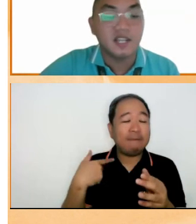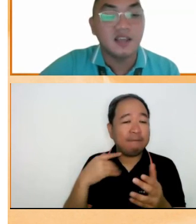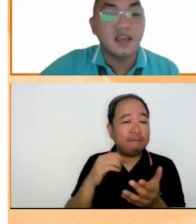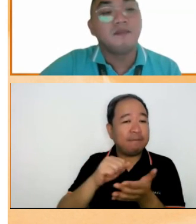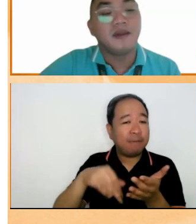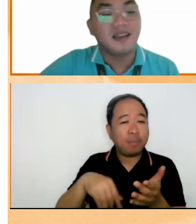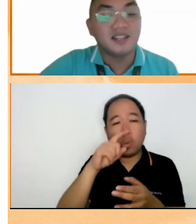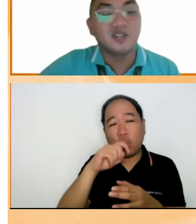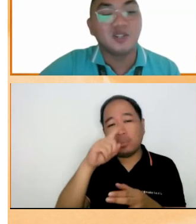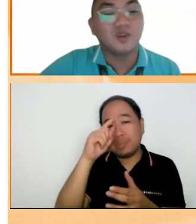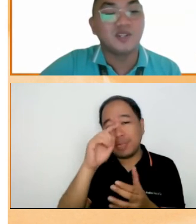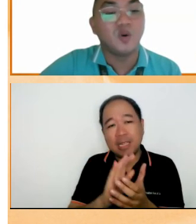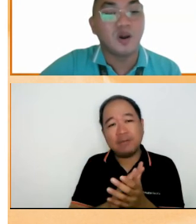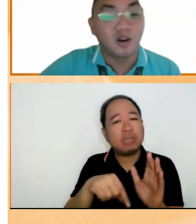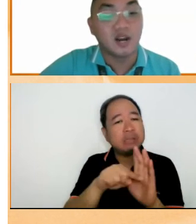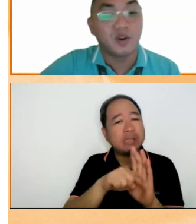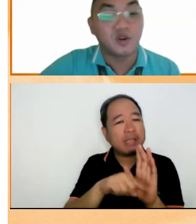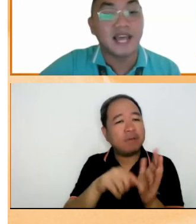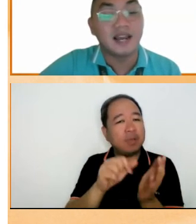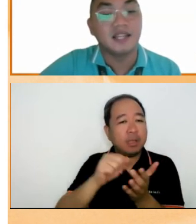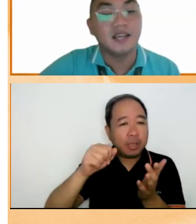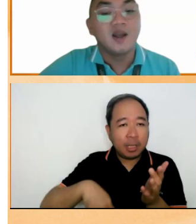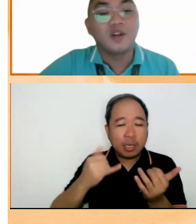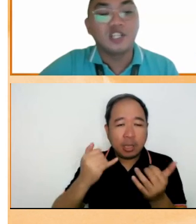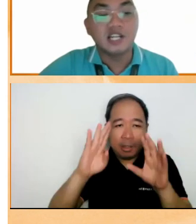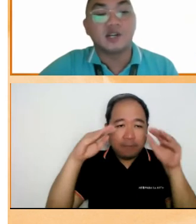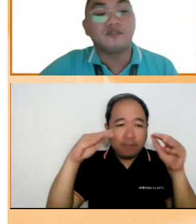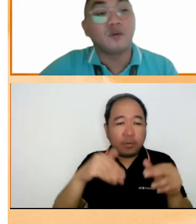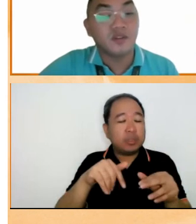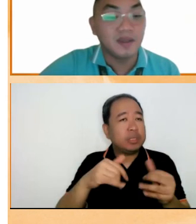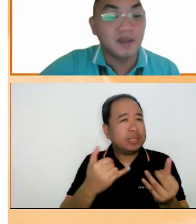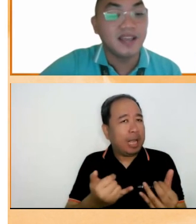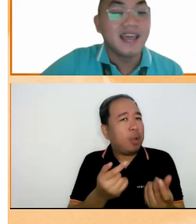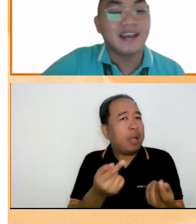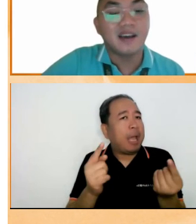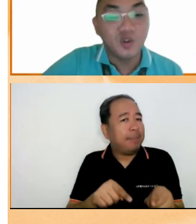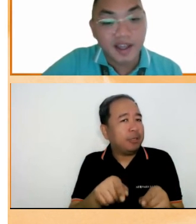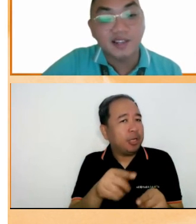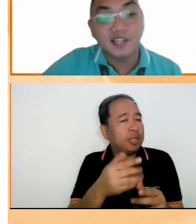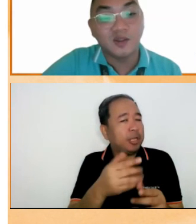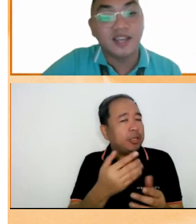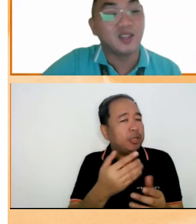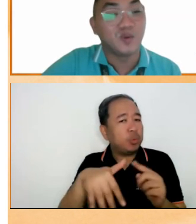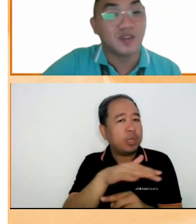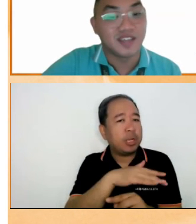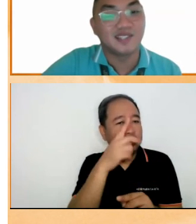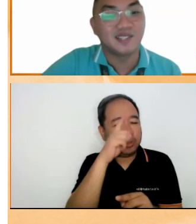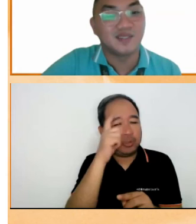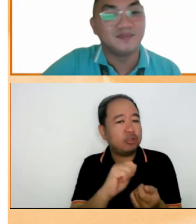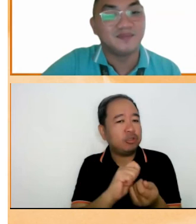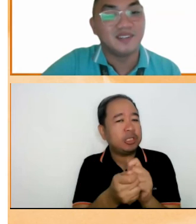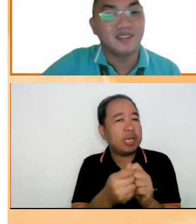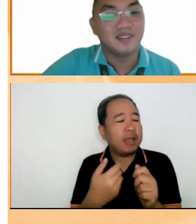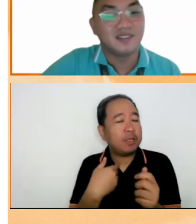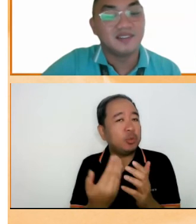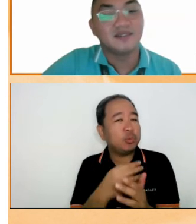the initial negativity, paying attention to what's going on in our new reality, where changes are forthcoming, and have new eyes at looking and